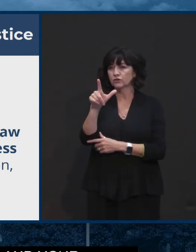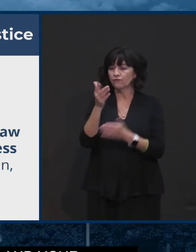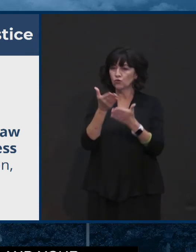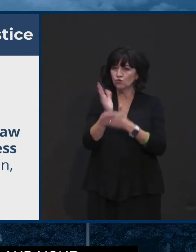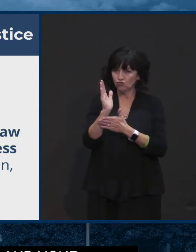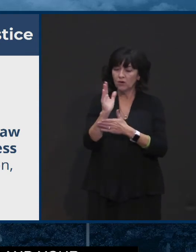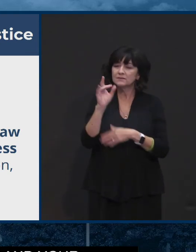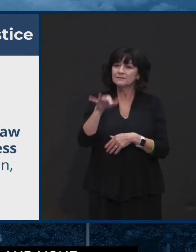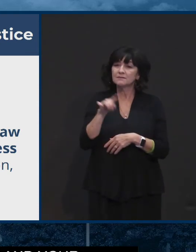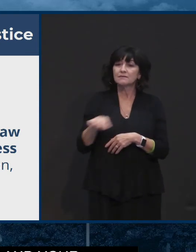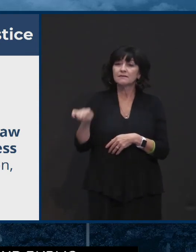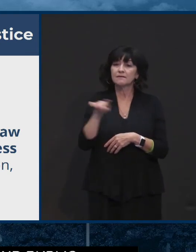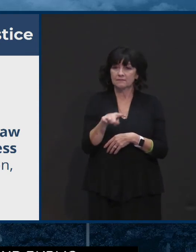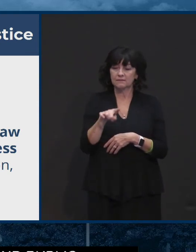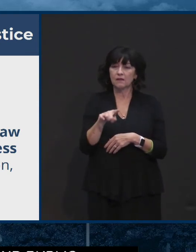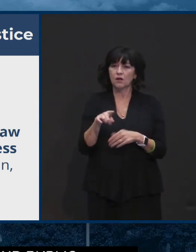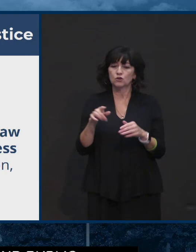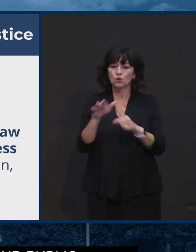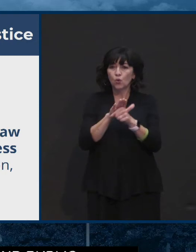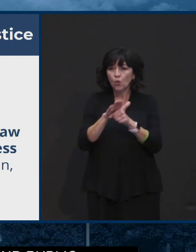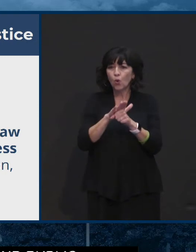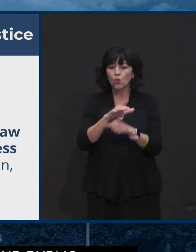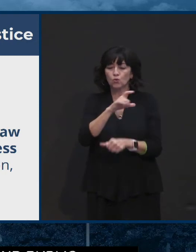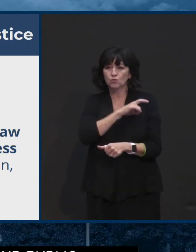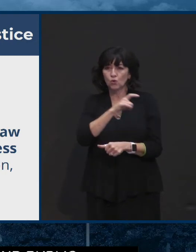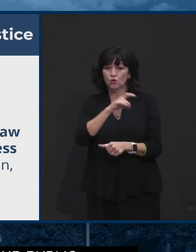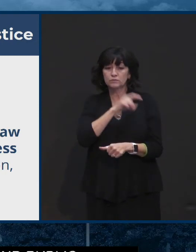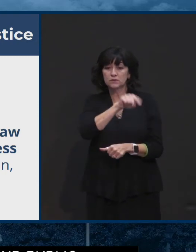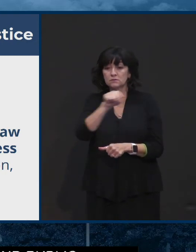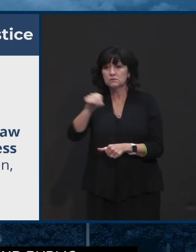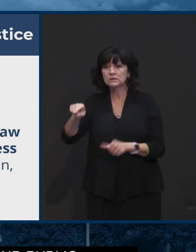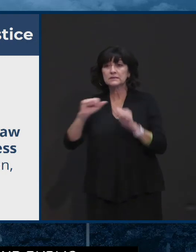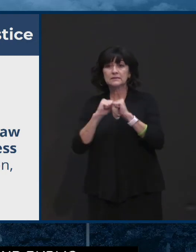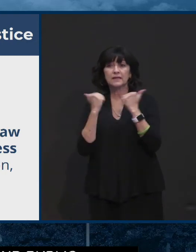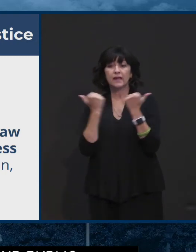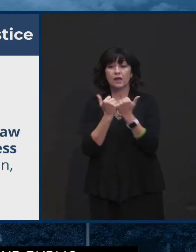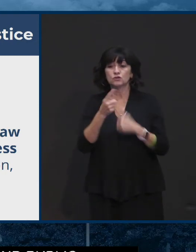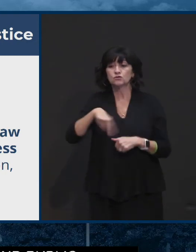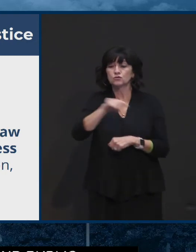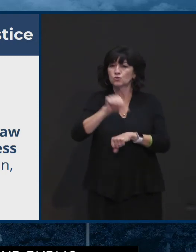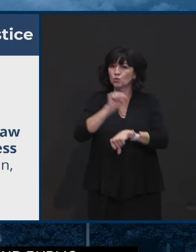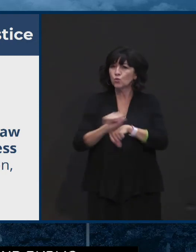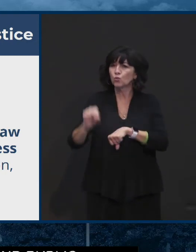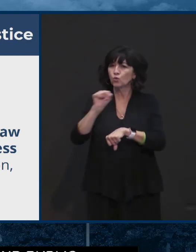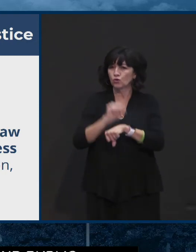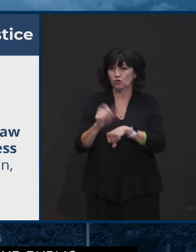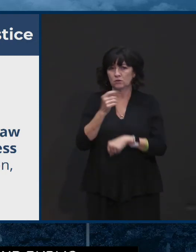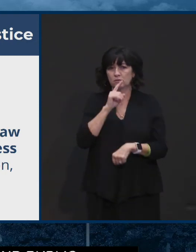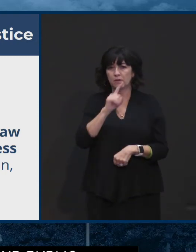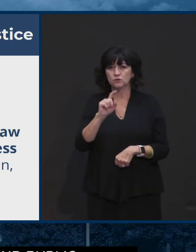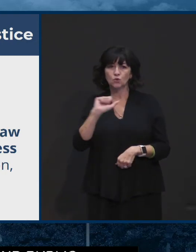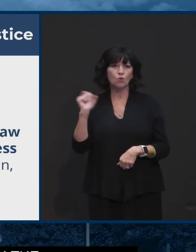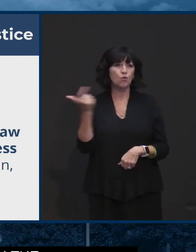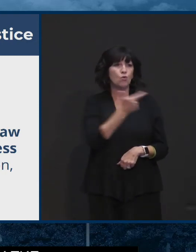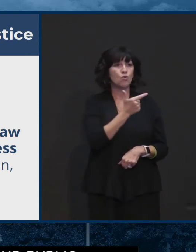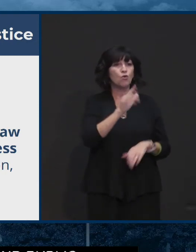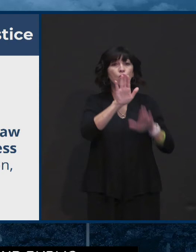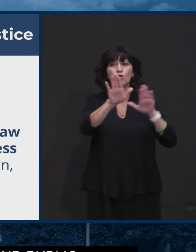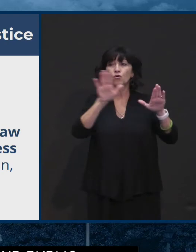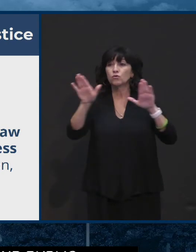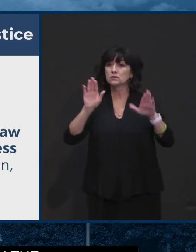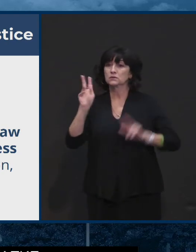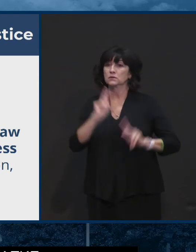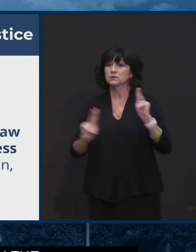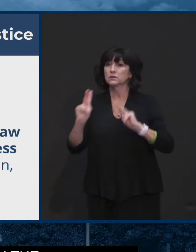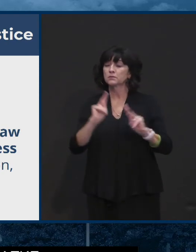of Elections and local law enforcement, are working tirelessly to ensure that all of your voting rights will be